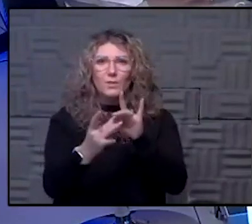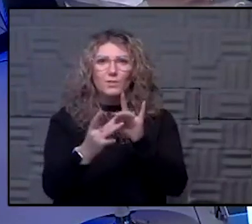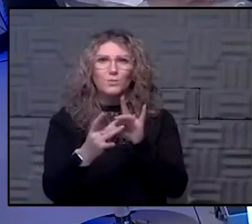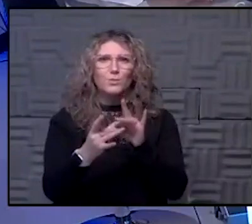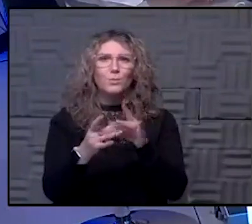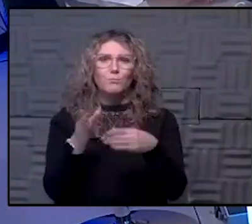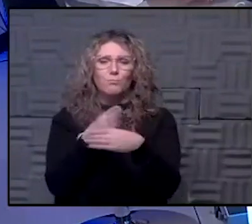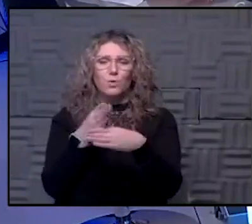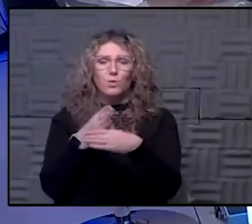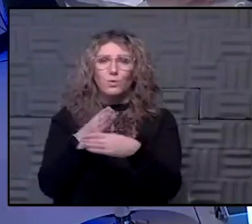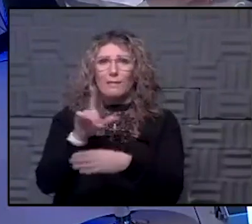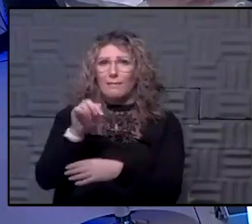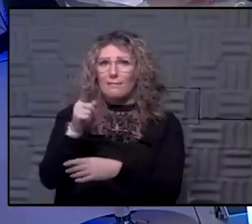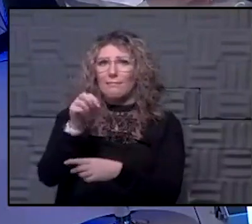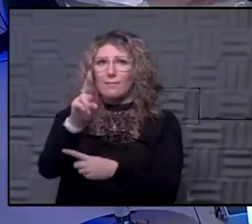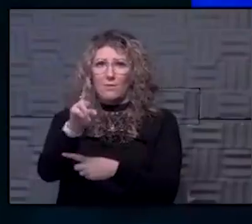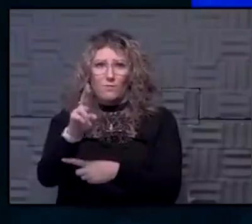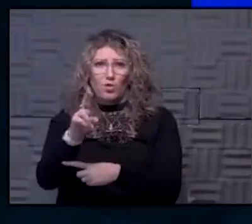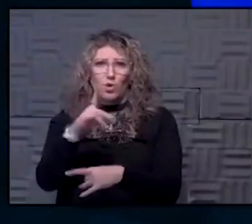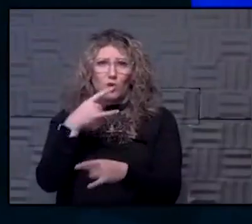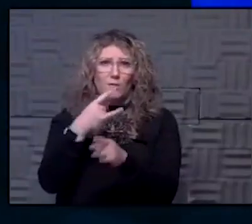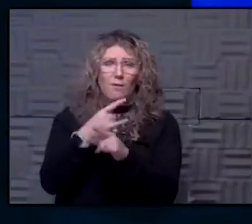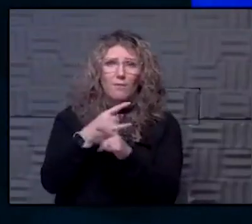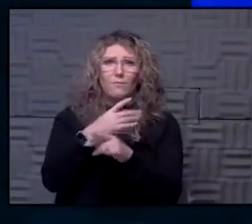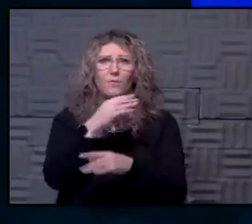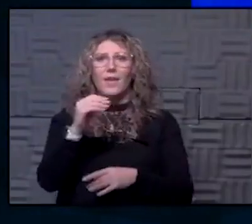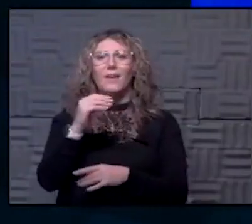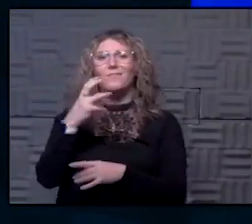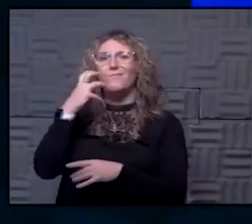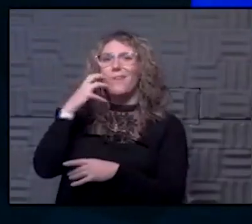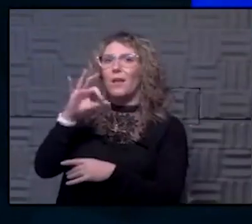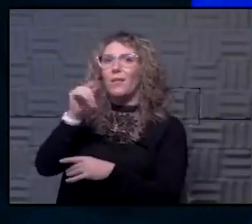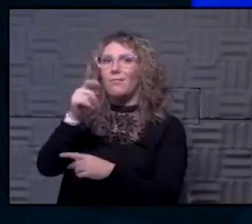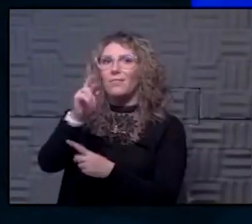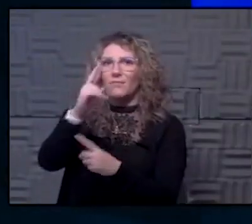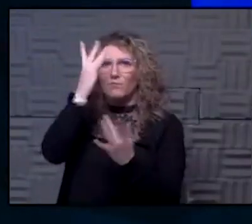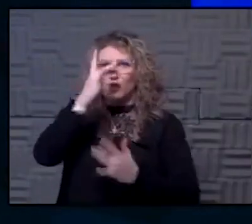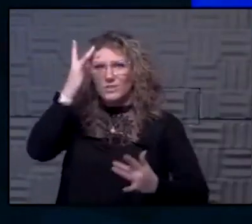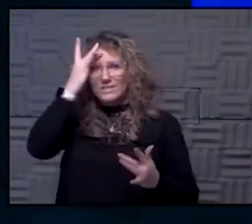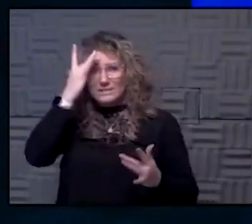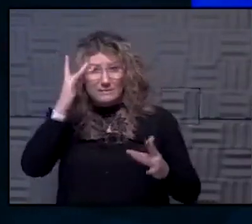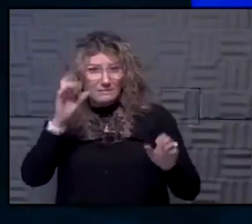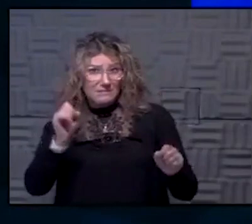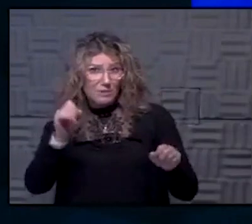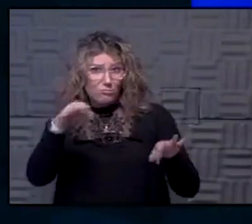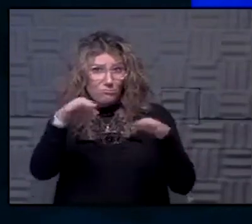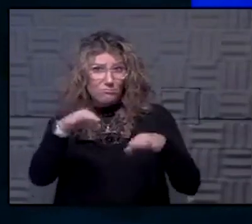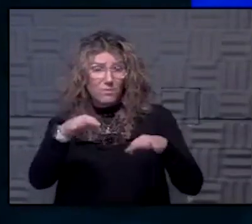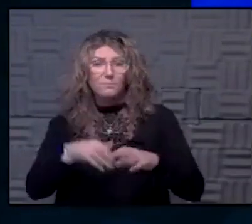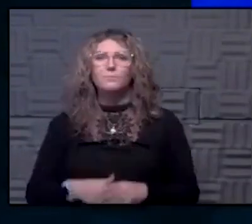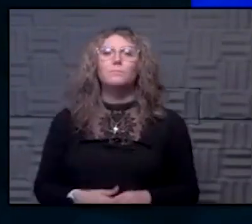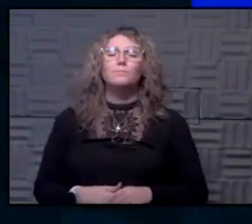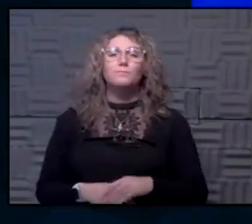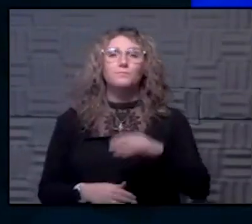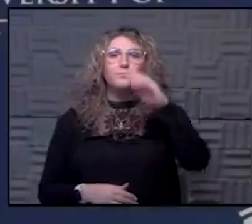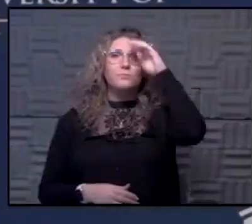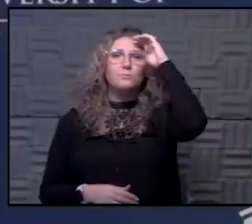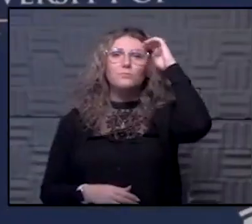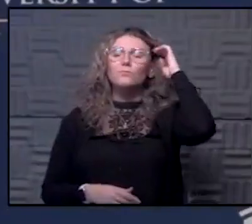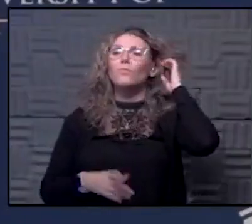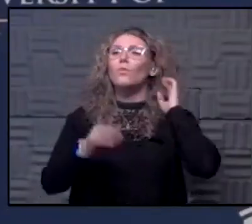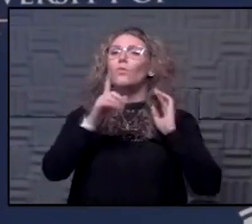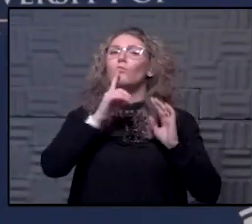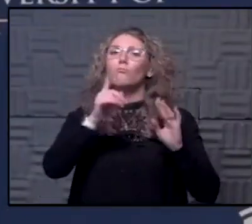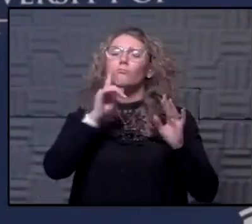liver disease and alcohol and fatty liver disease. Talk to us about that. So the real epidemic